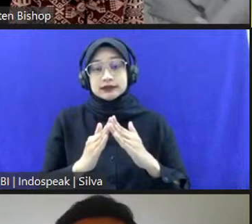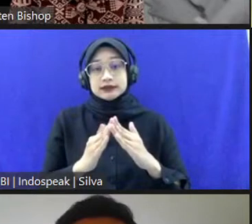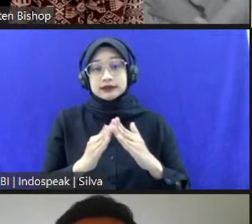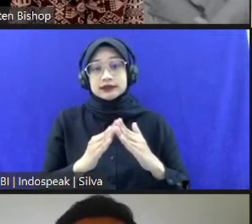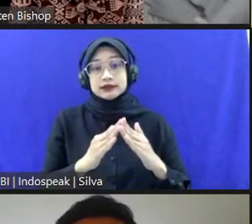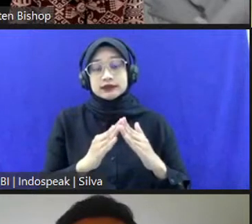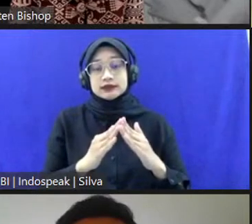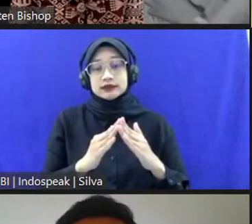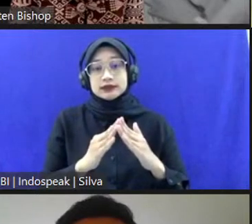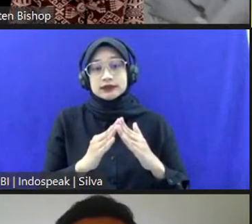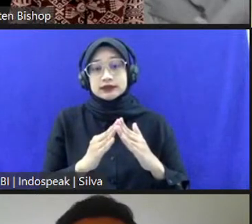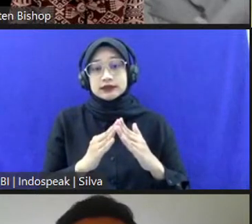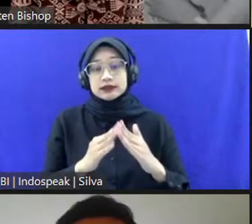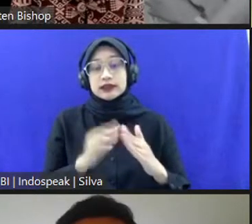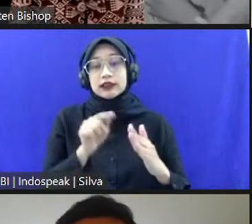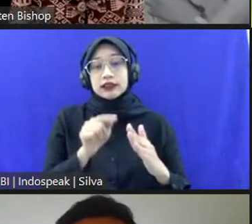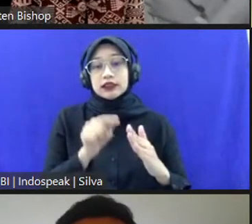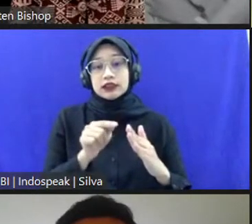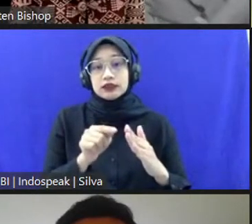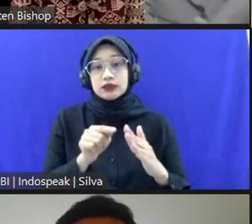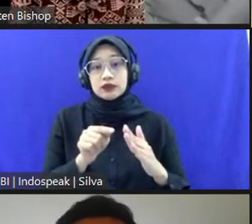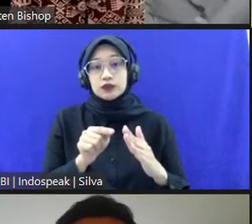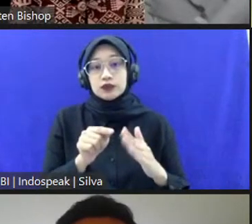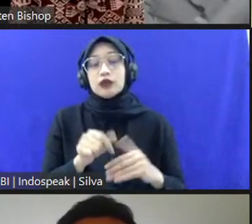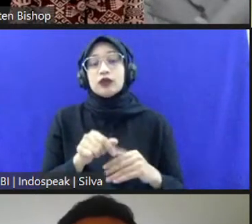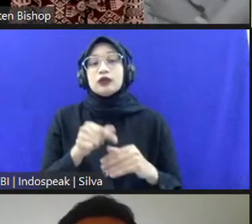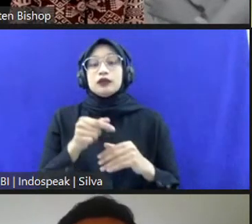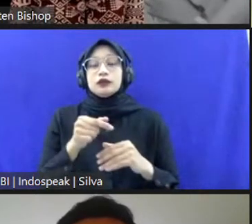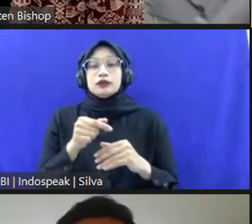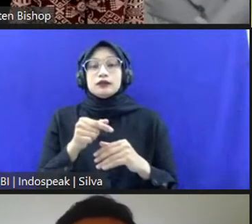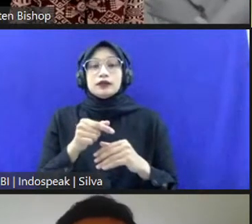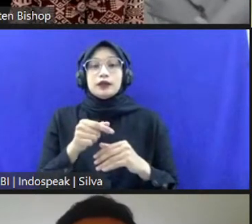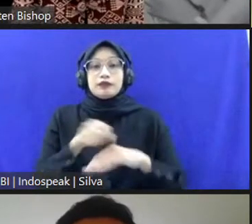contributed to 84% of the COVID cases.